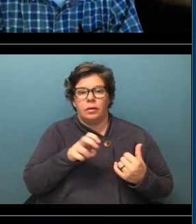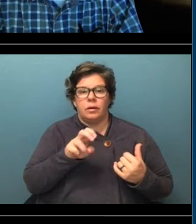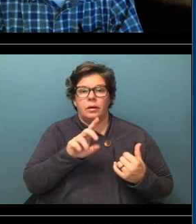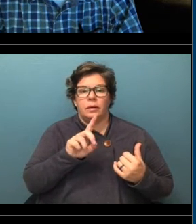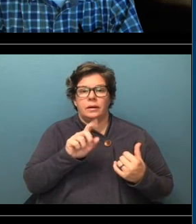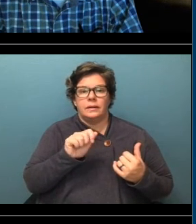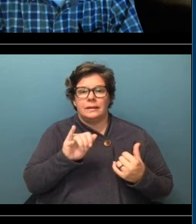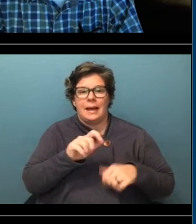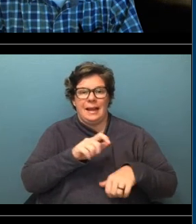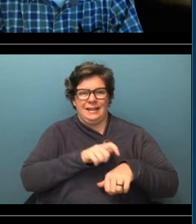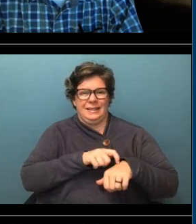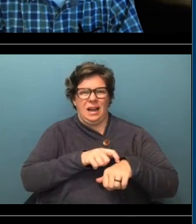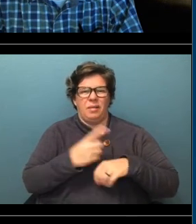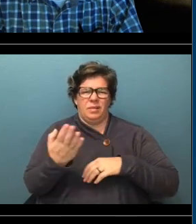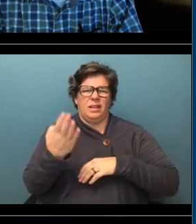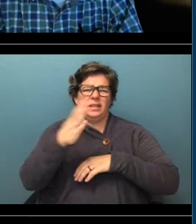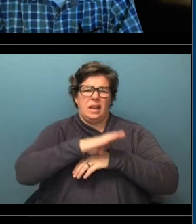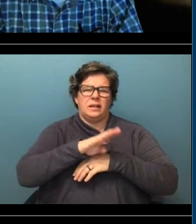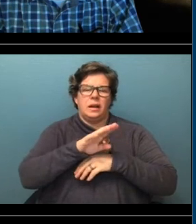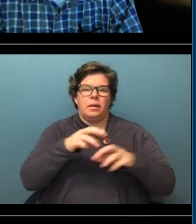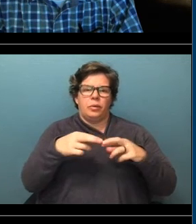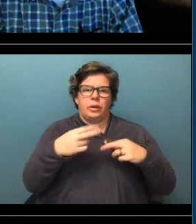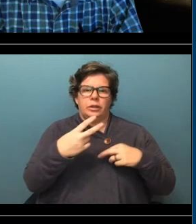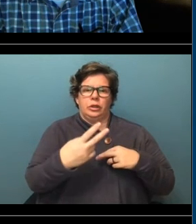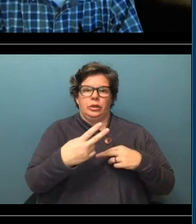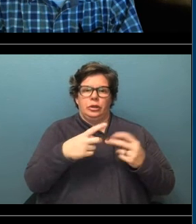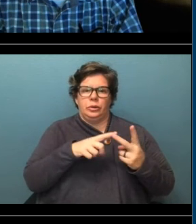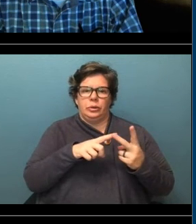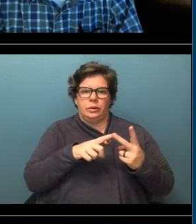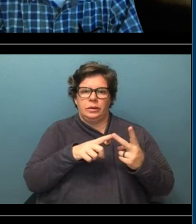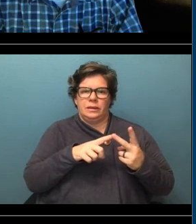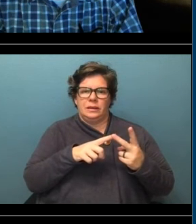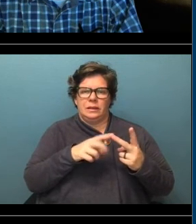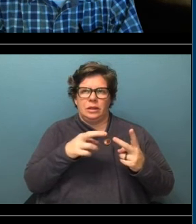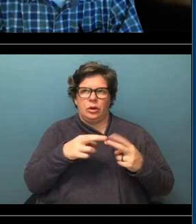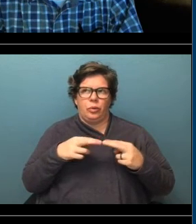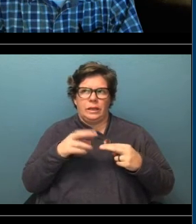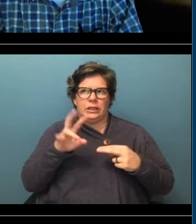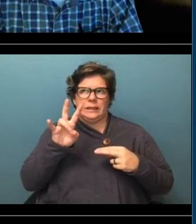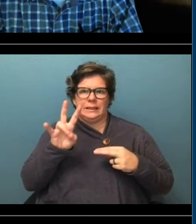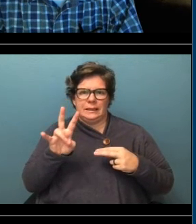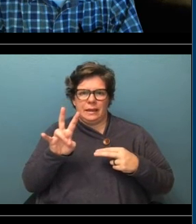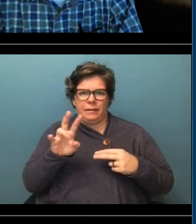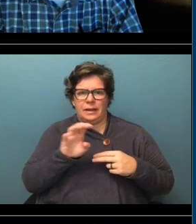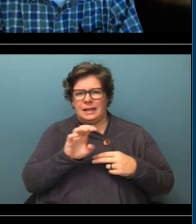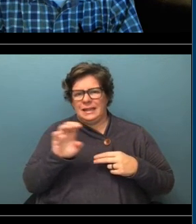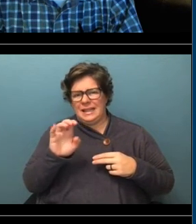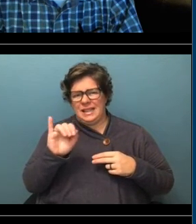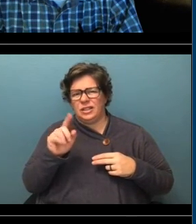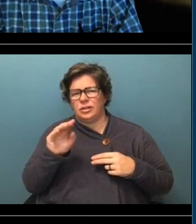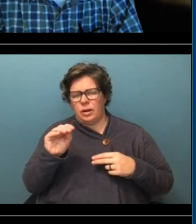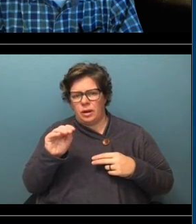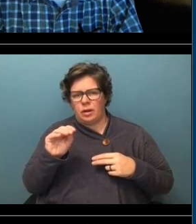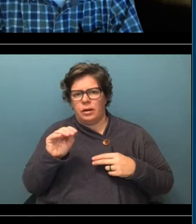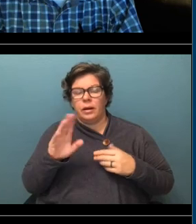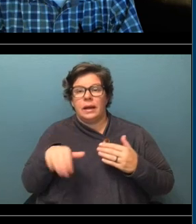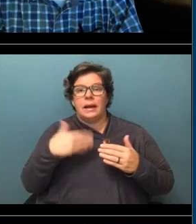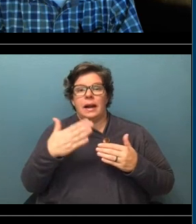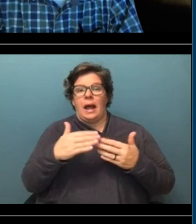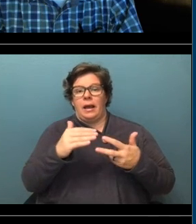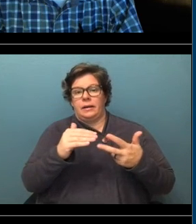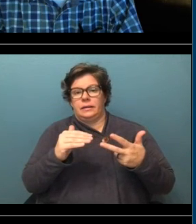Region 2, and then Region 7, which is Eastern Idaho. And then next up